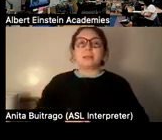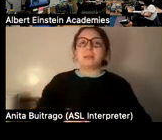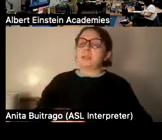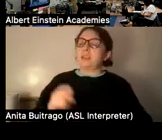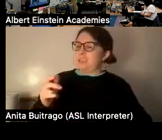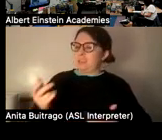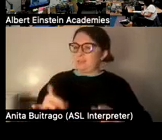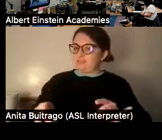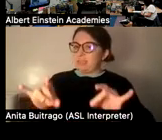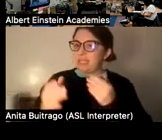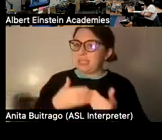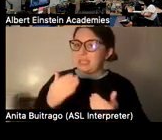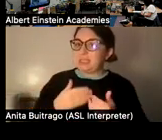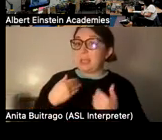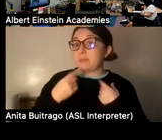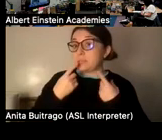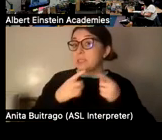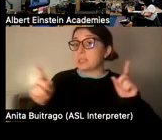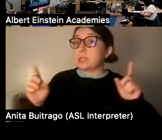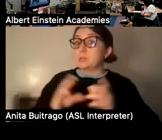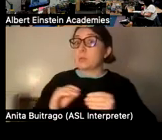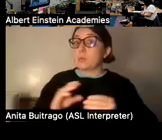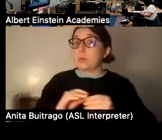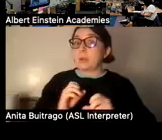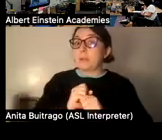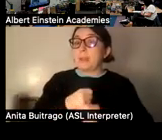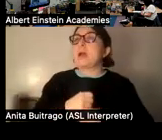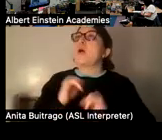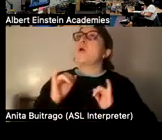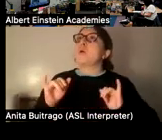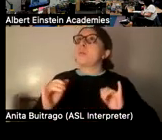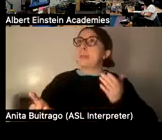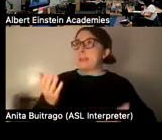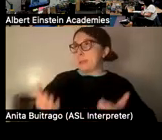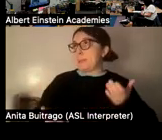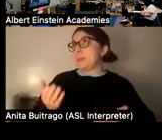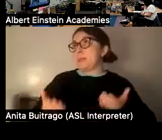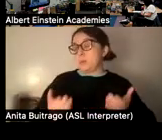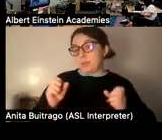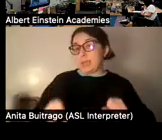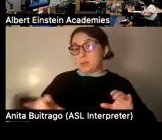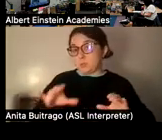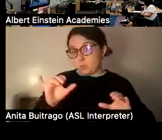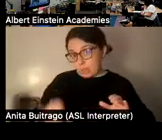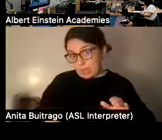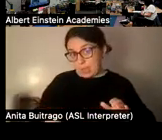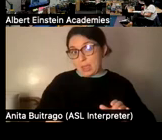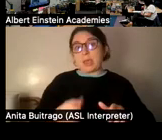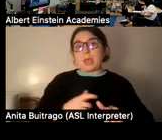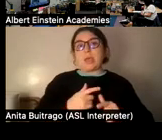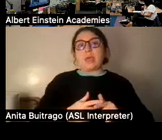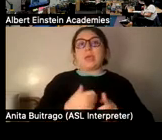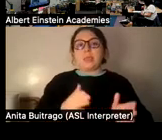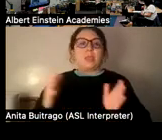think, well, maybe we need to do that and then move to the actual German students. In the